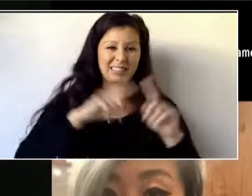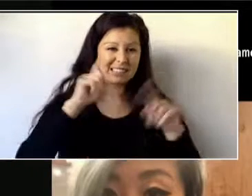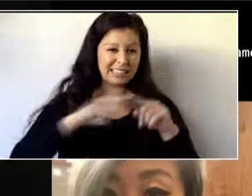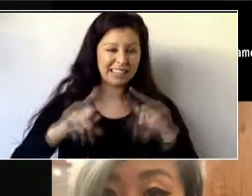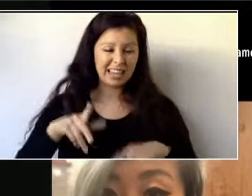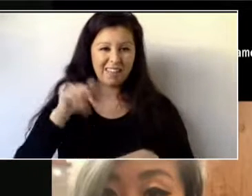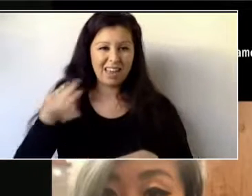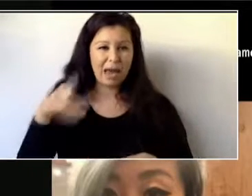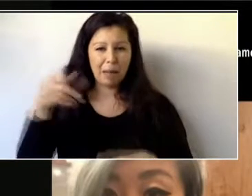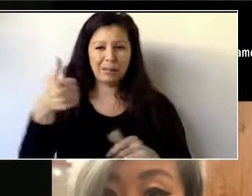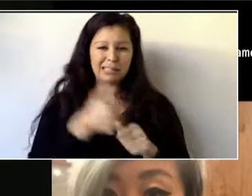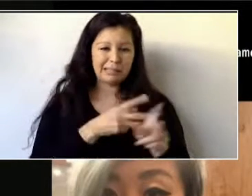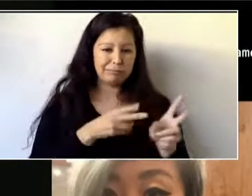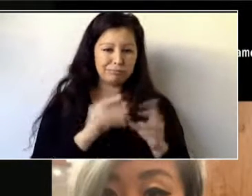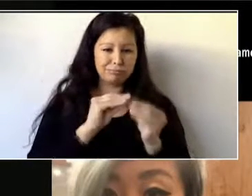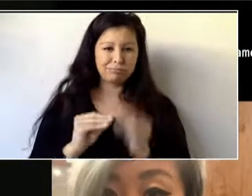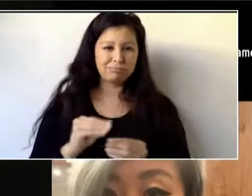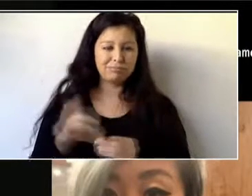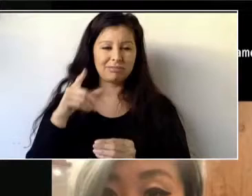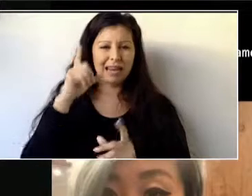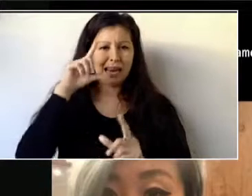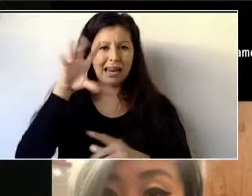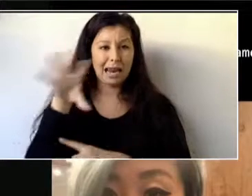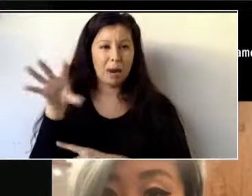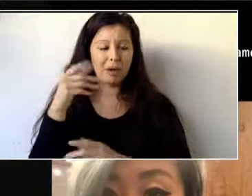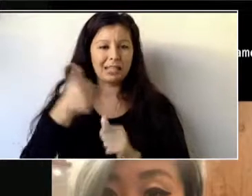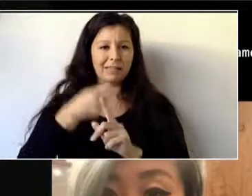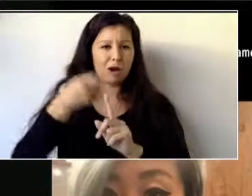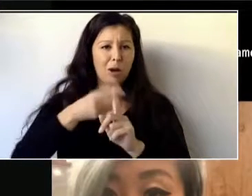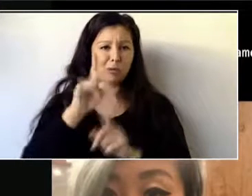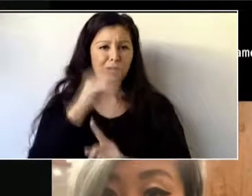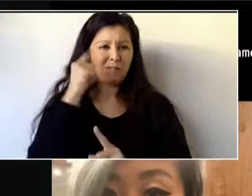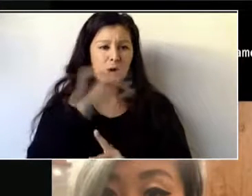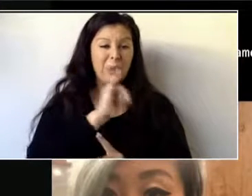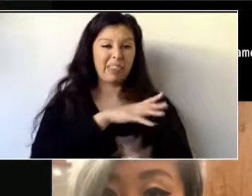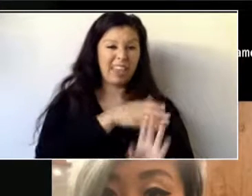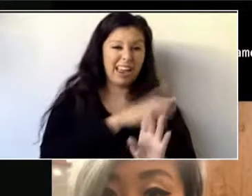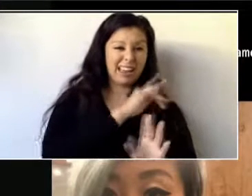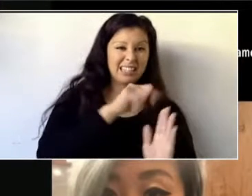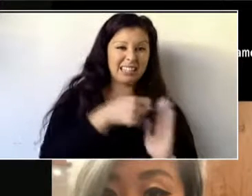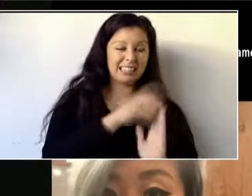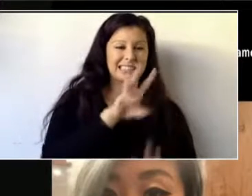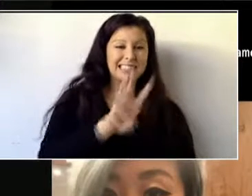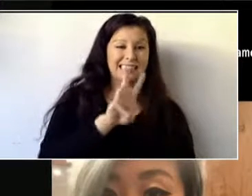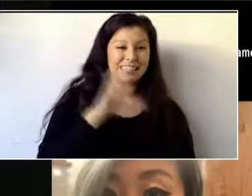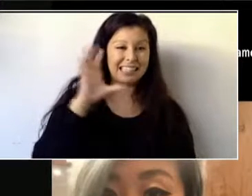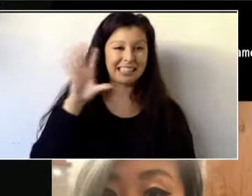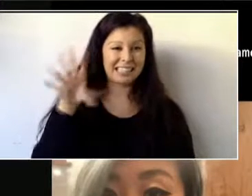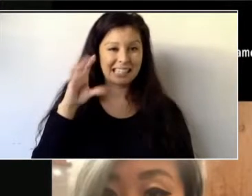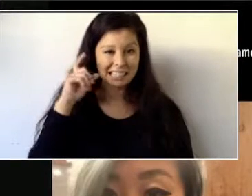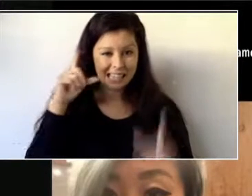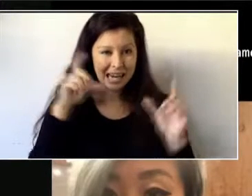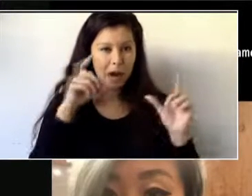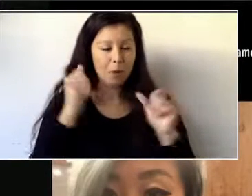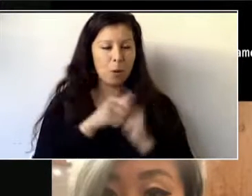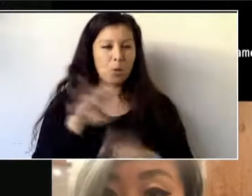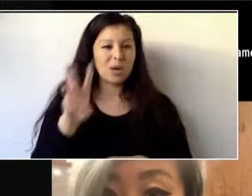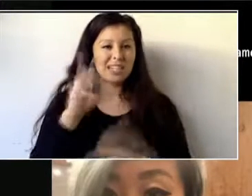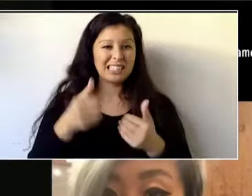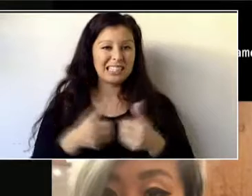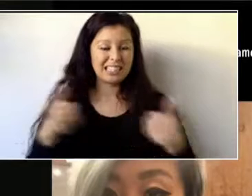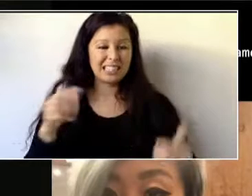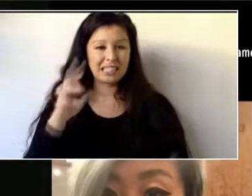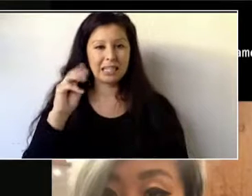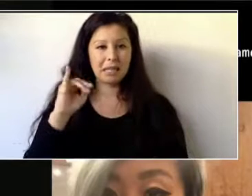stitch everything and all these cameras that automatically stitch everything for you. But at that point, it was 6 cameras with 6 separate micro